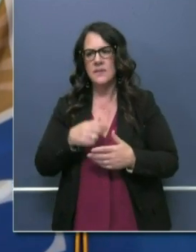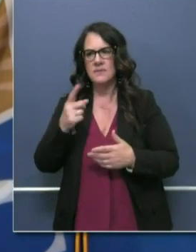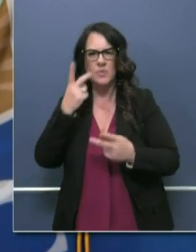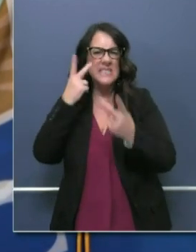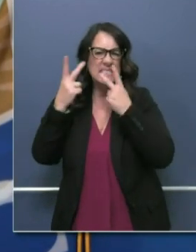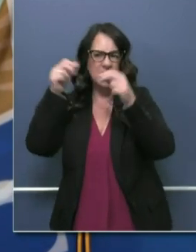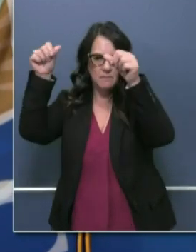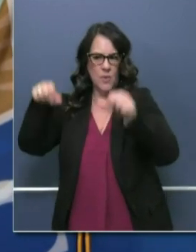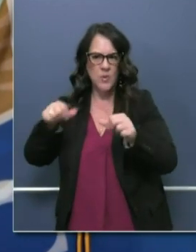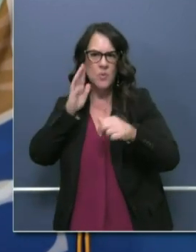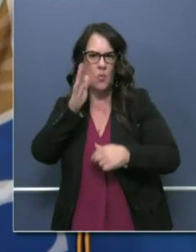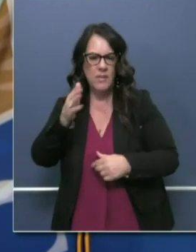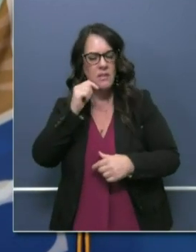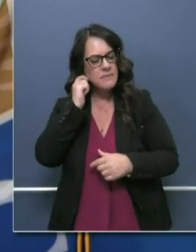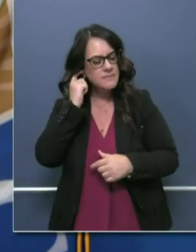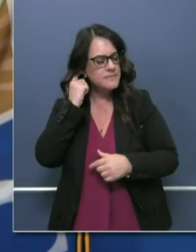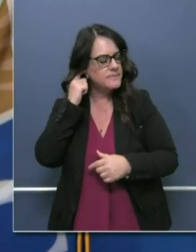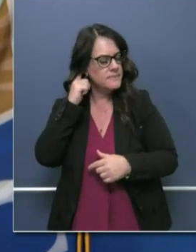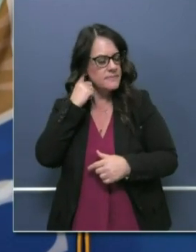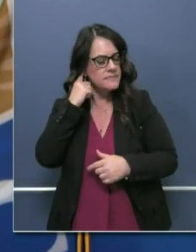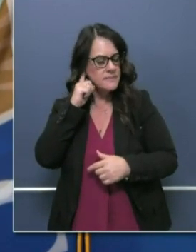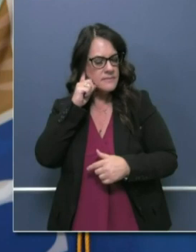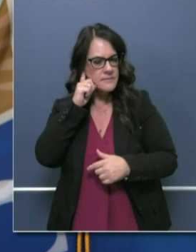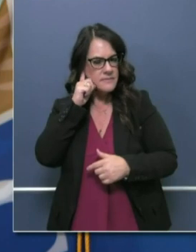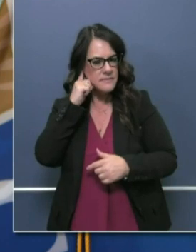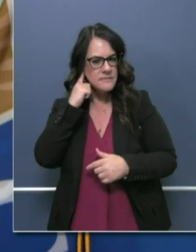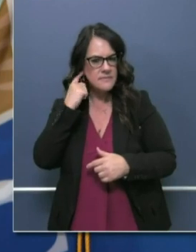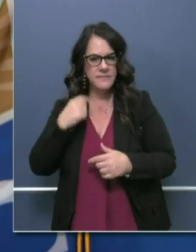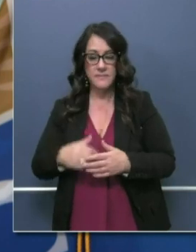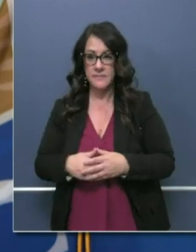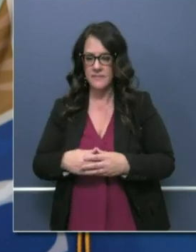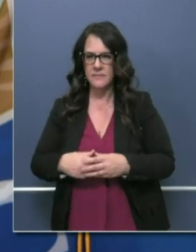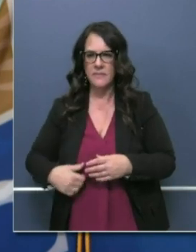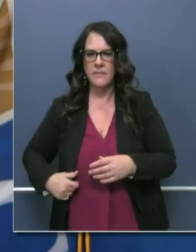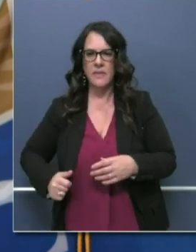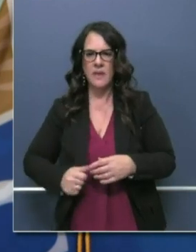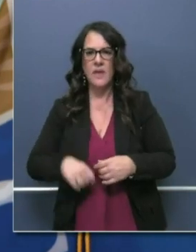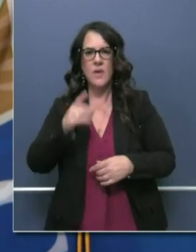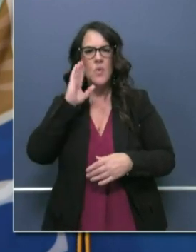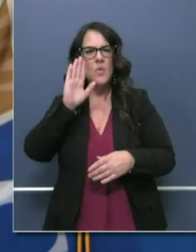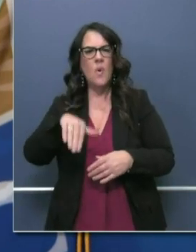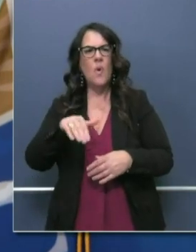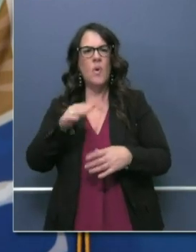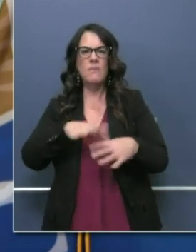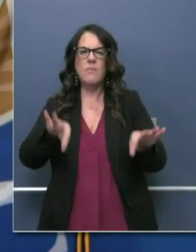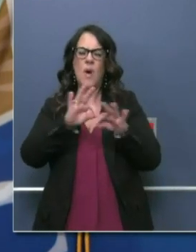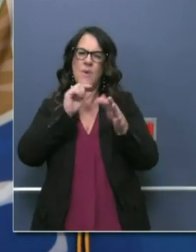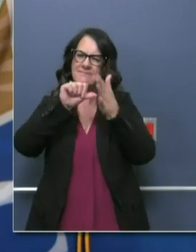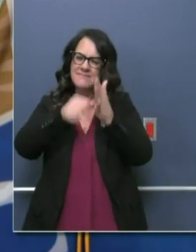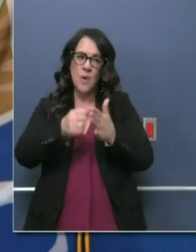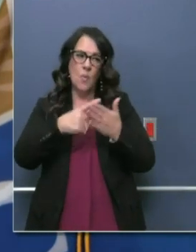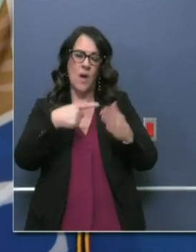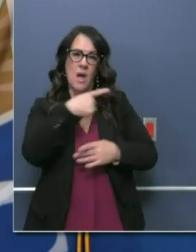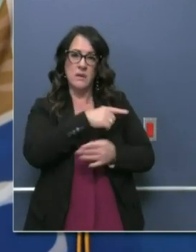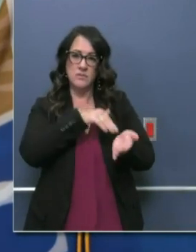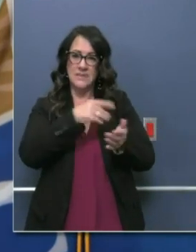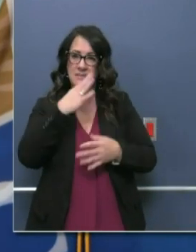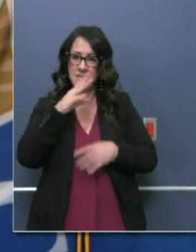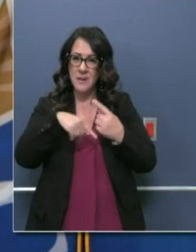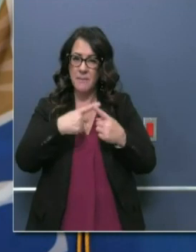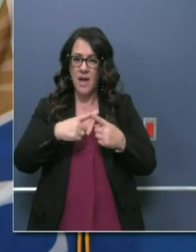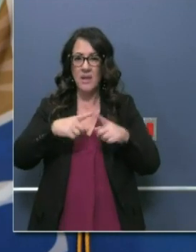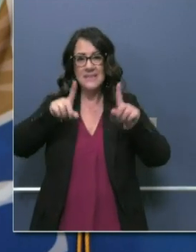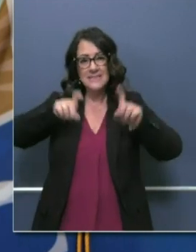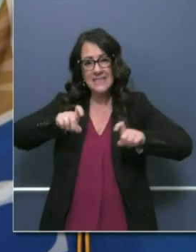reinforce a couple points Dr. Angel made that need to be reinforced. PPE is foundational in this as well. I talked about testing. She